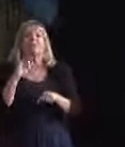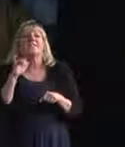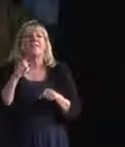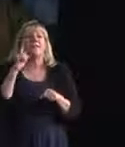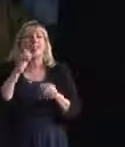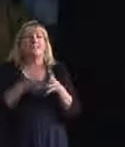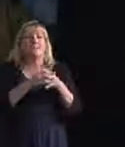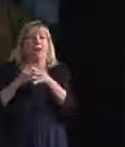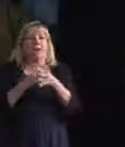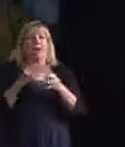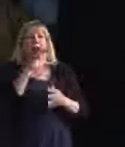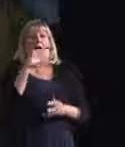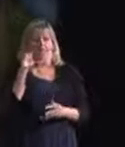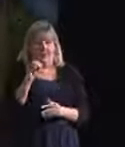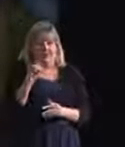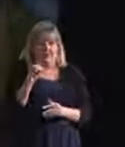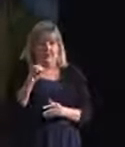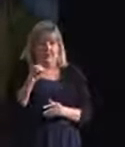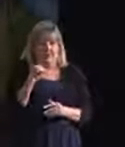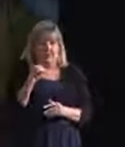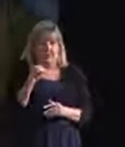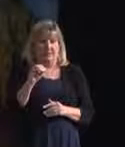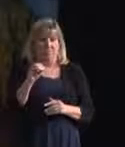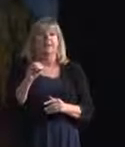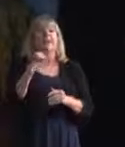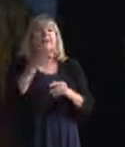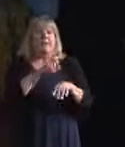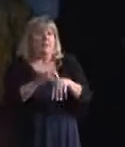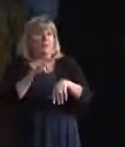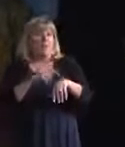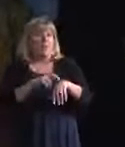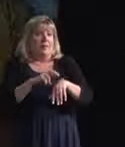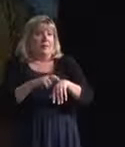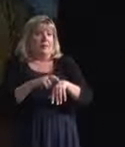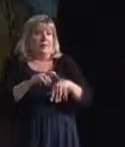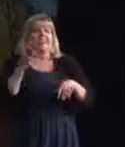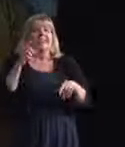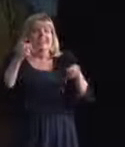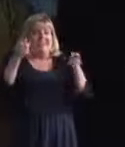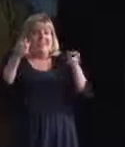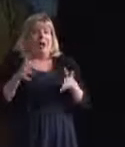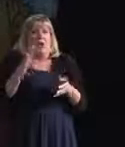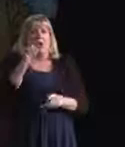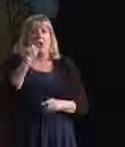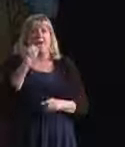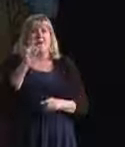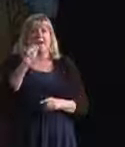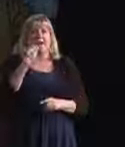conglomerates. In response, the Dominican Republic's dictator, Rafael